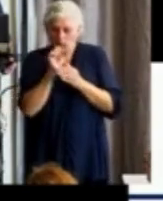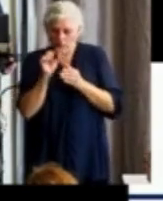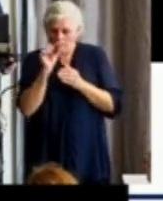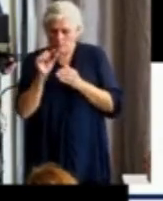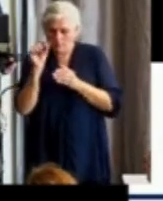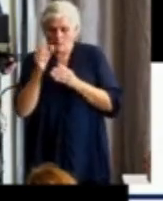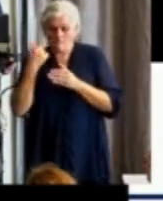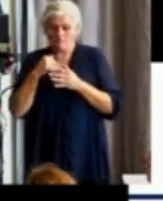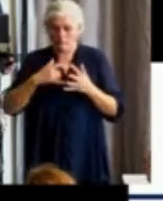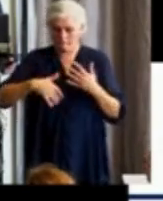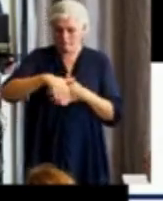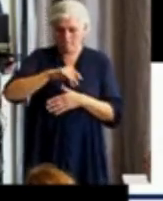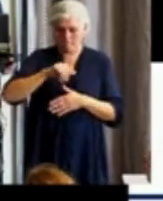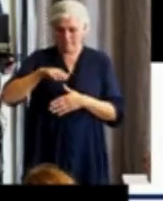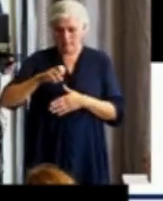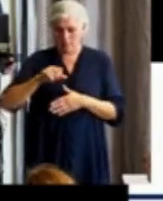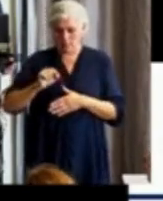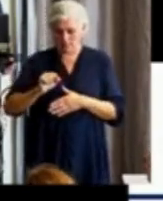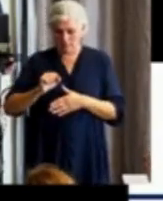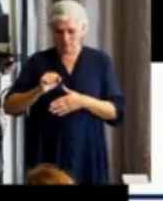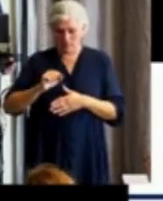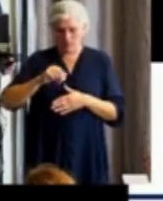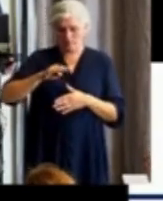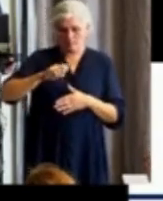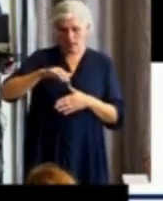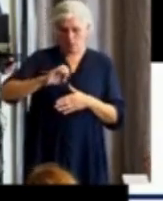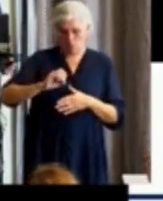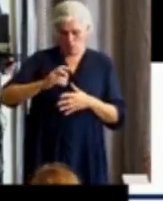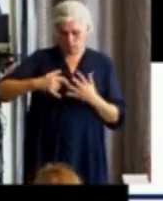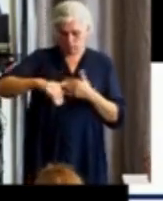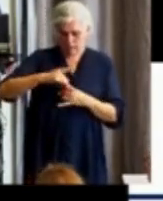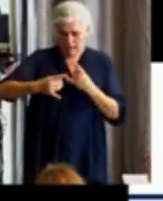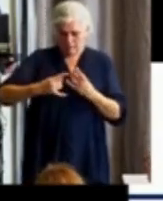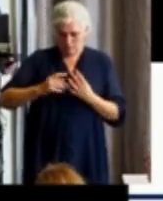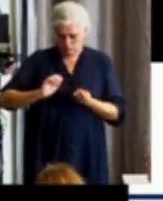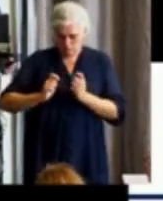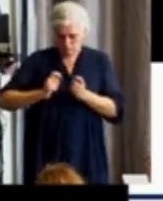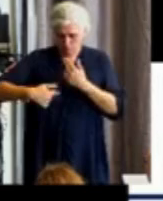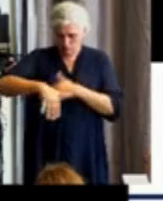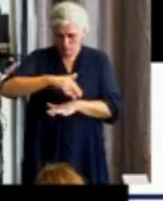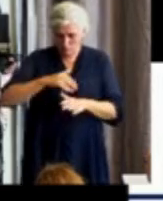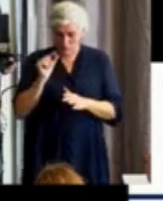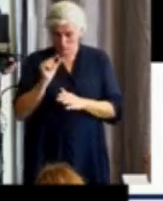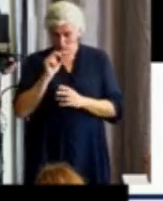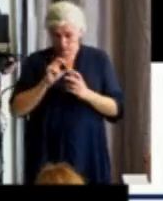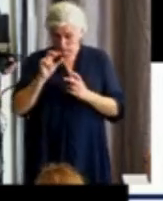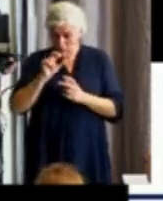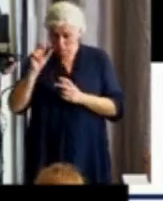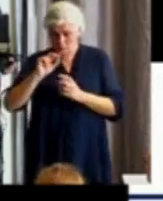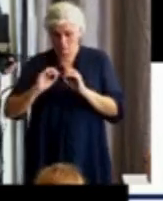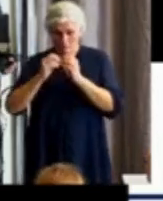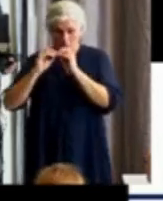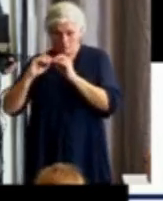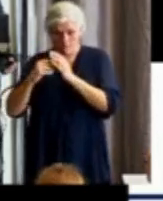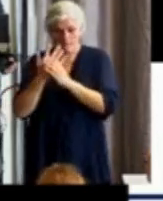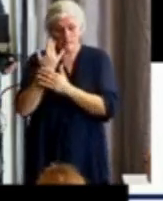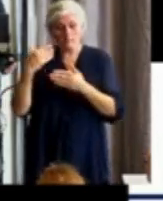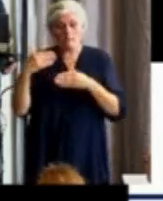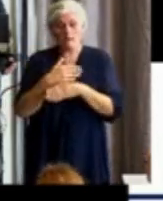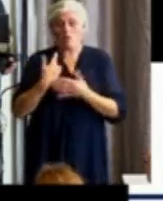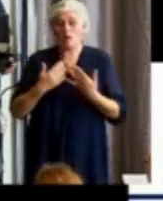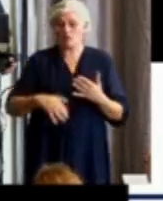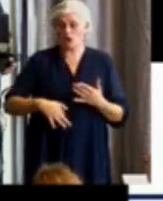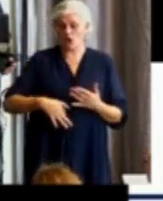the metabolism that these microbiota carry out. So these are small molecules that are generated essentially by the gut